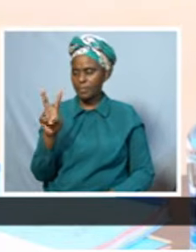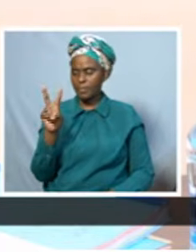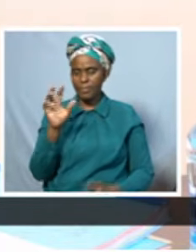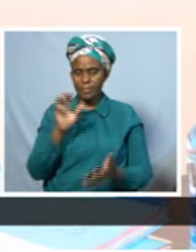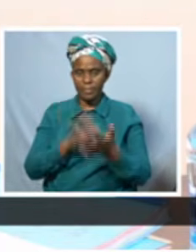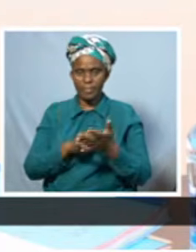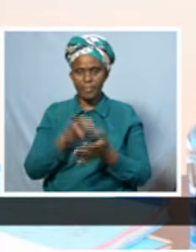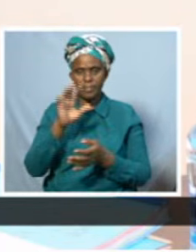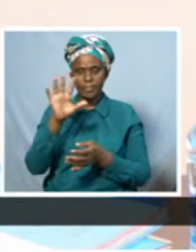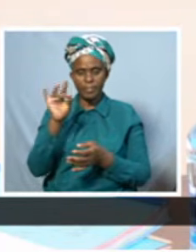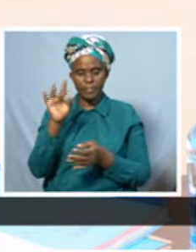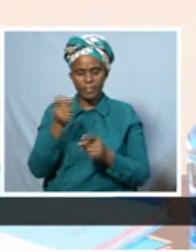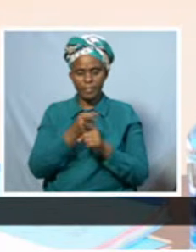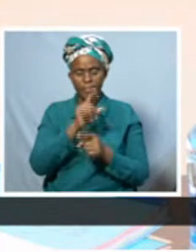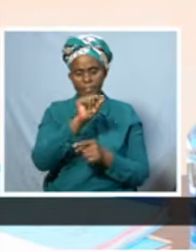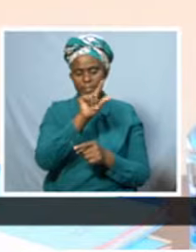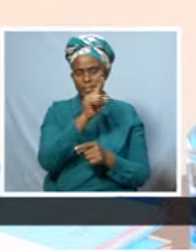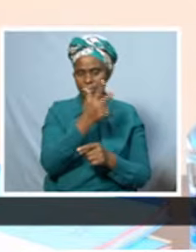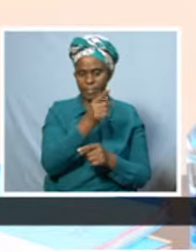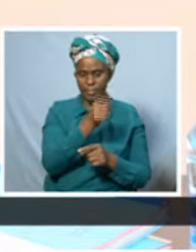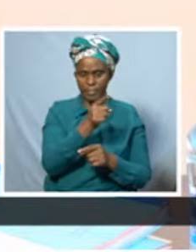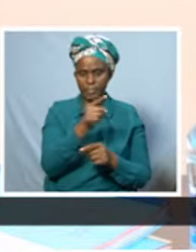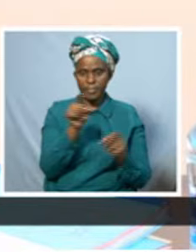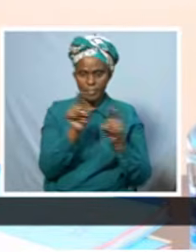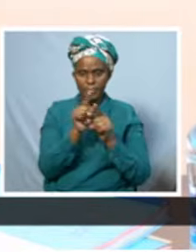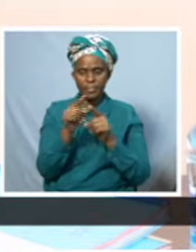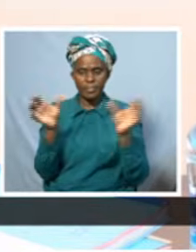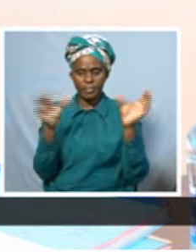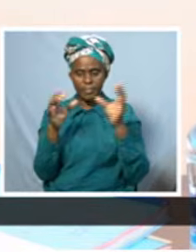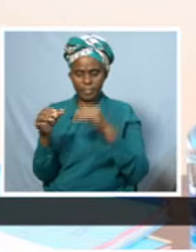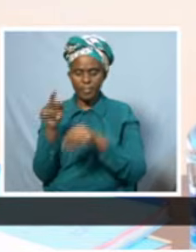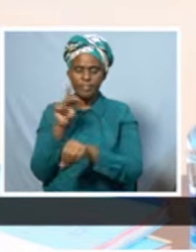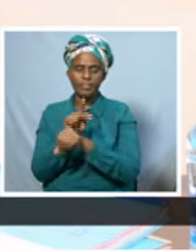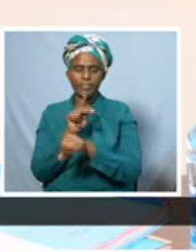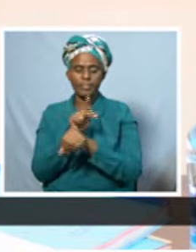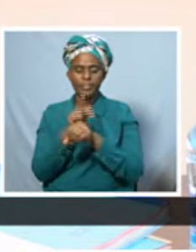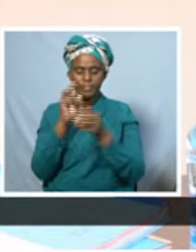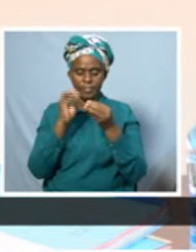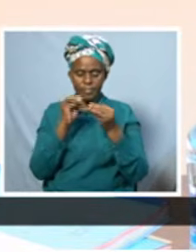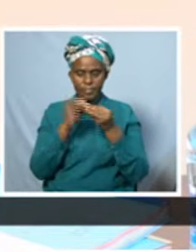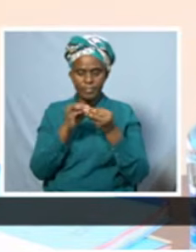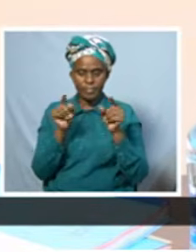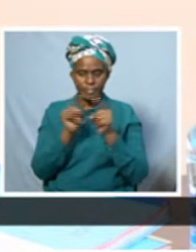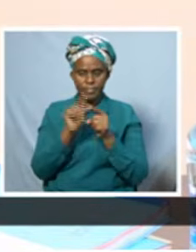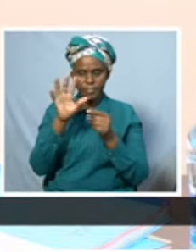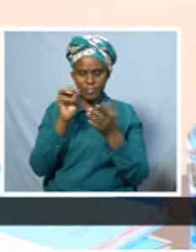7,992,058 kwacha from 2023 was varied to community projects. Further, the